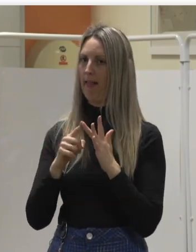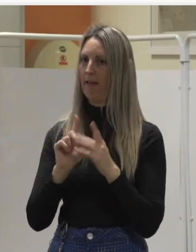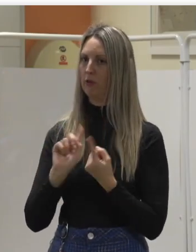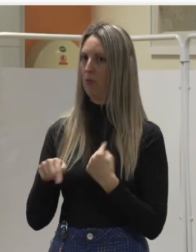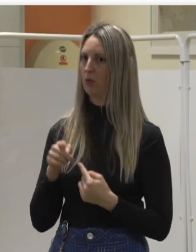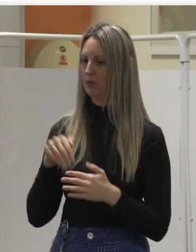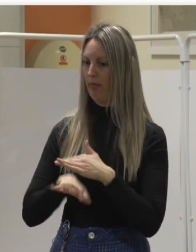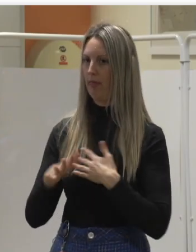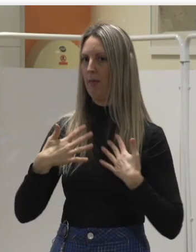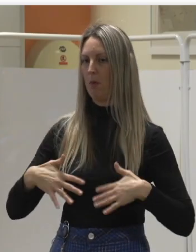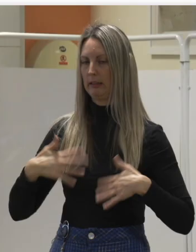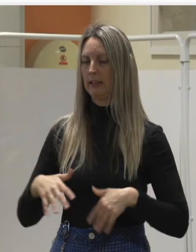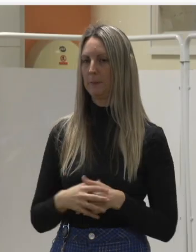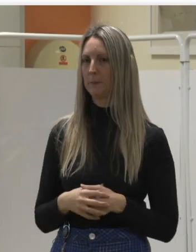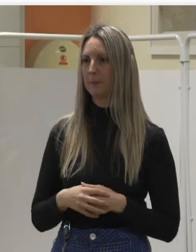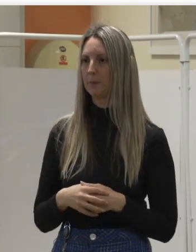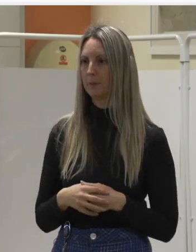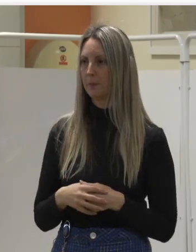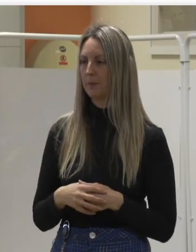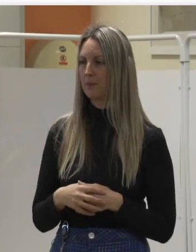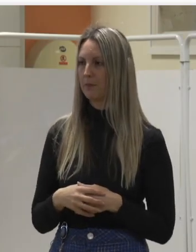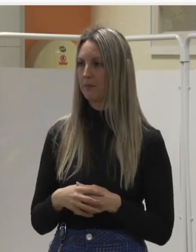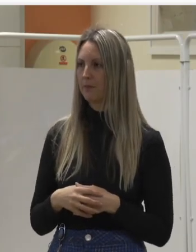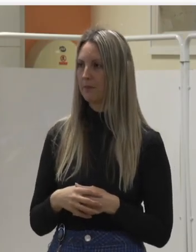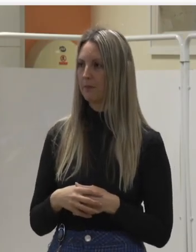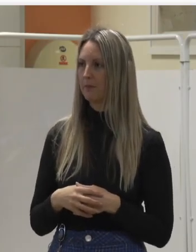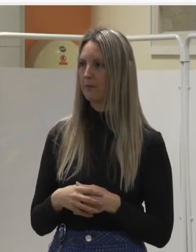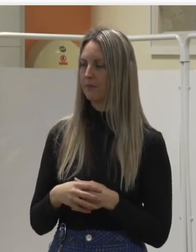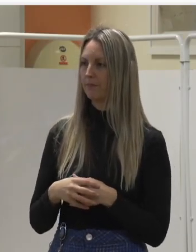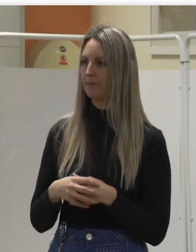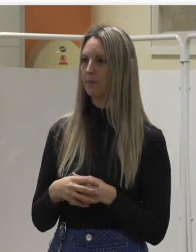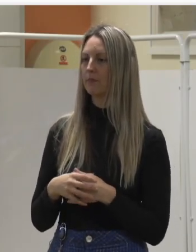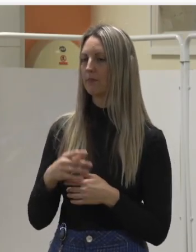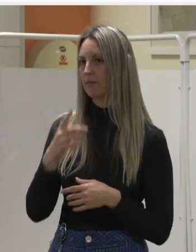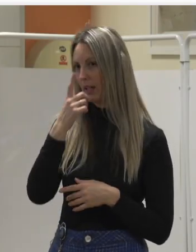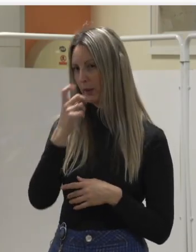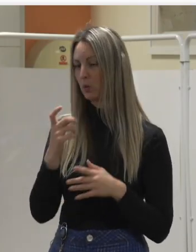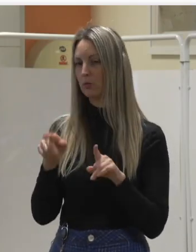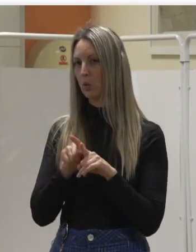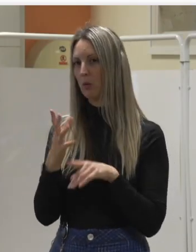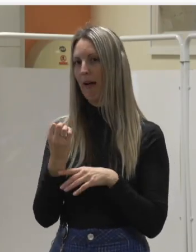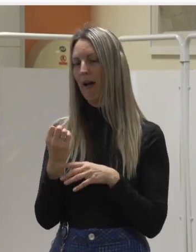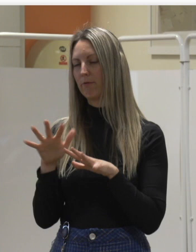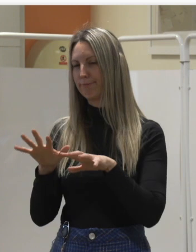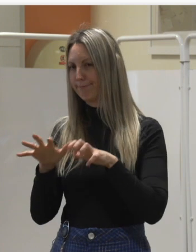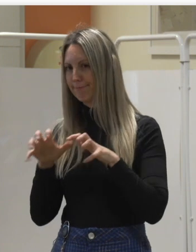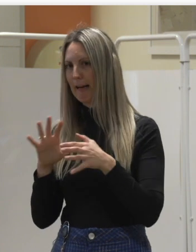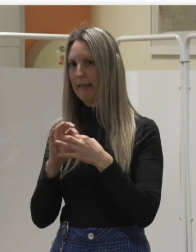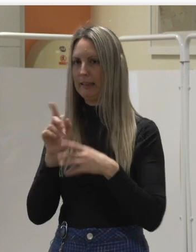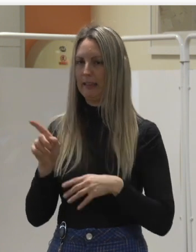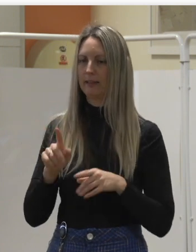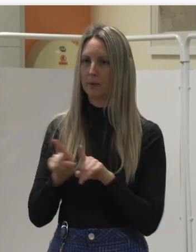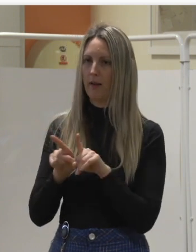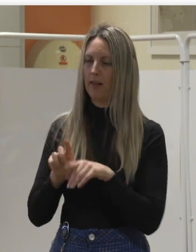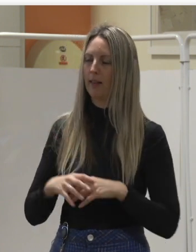these patients may develop something called giant cell arteritis, which may affect the vision at some stage if